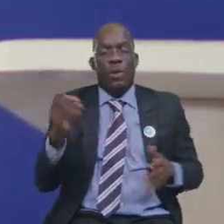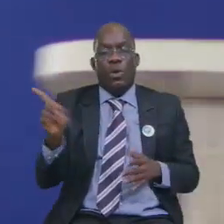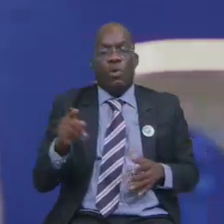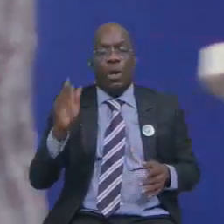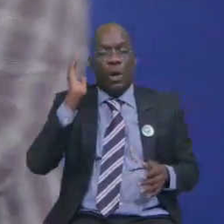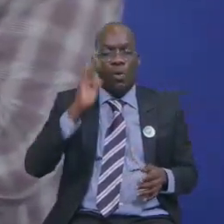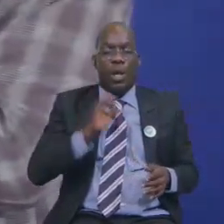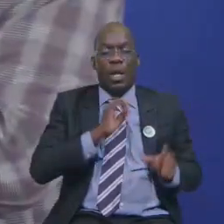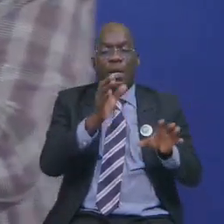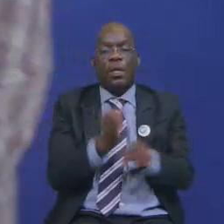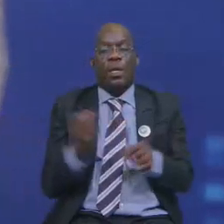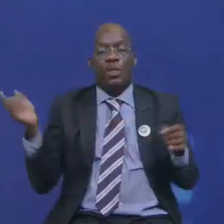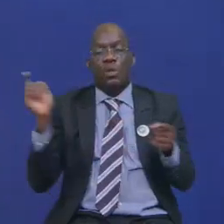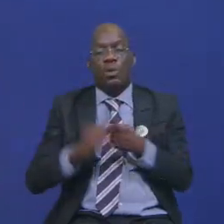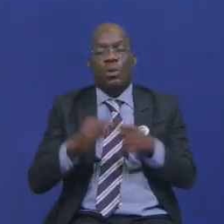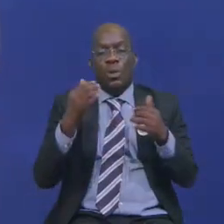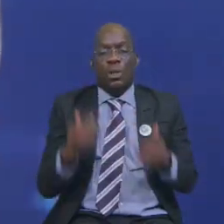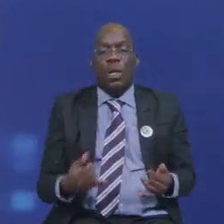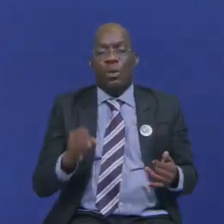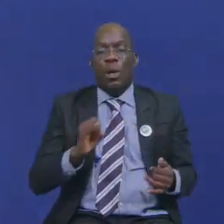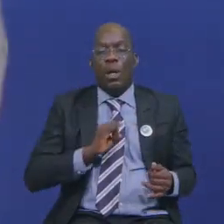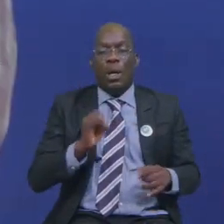to? Now, I am not going to fail.